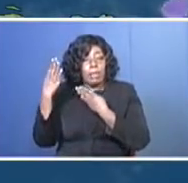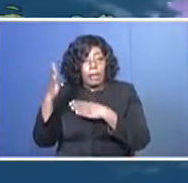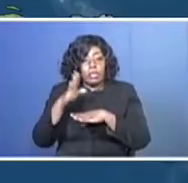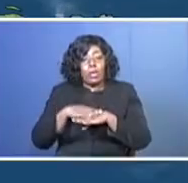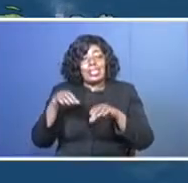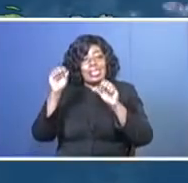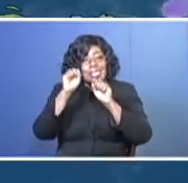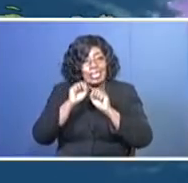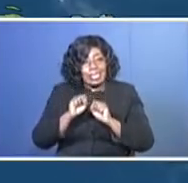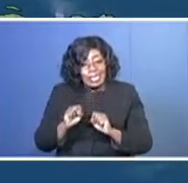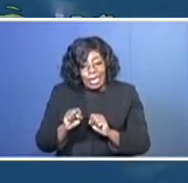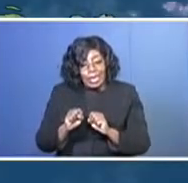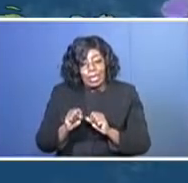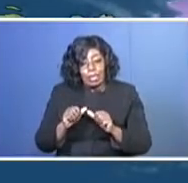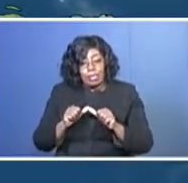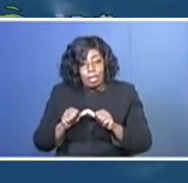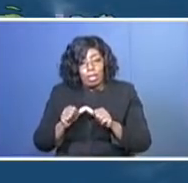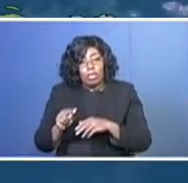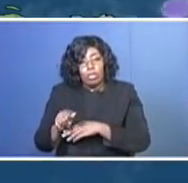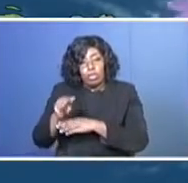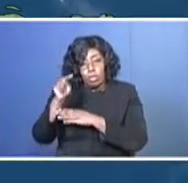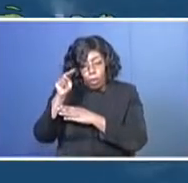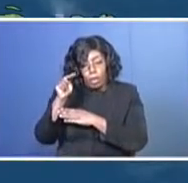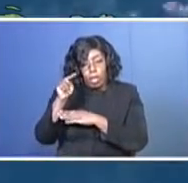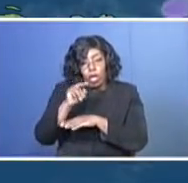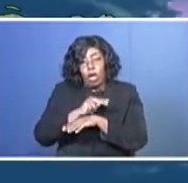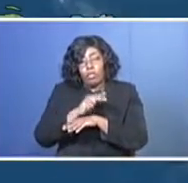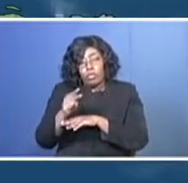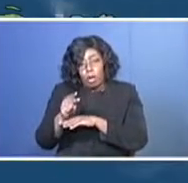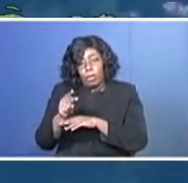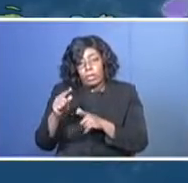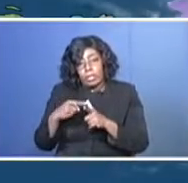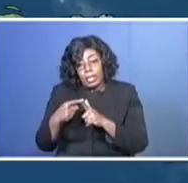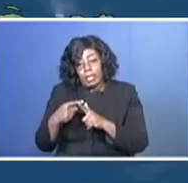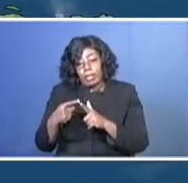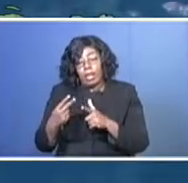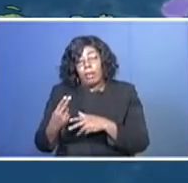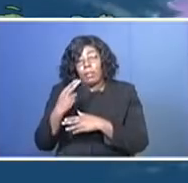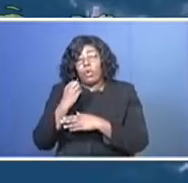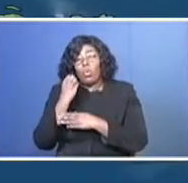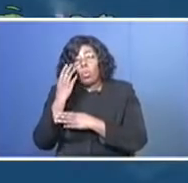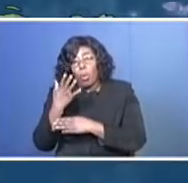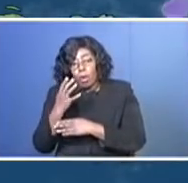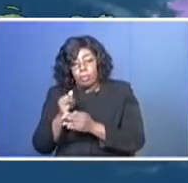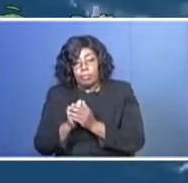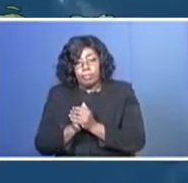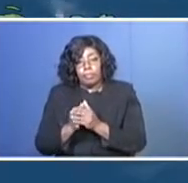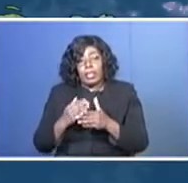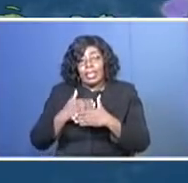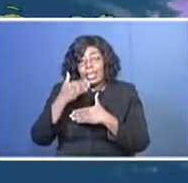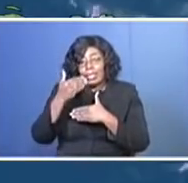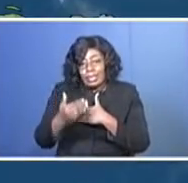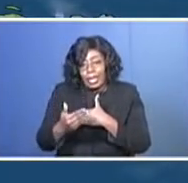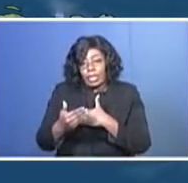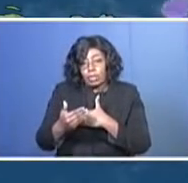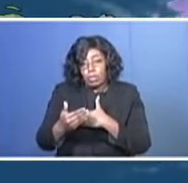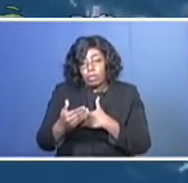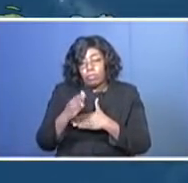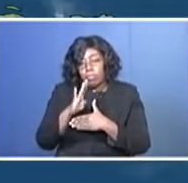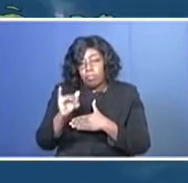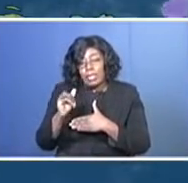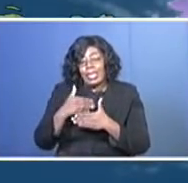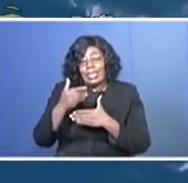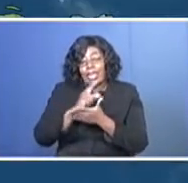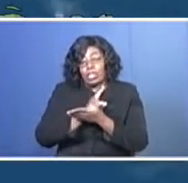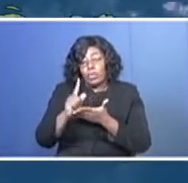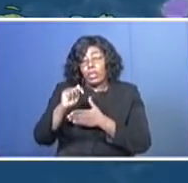Saturday. It will stall north of the capital and then back up as a warm front. The next good look we'll have at the front will be next week, Thursday.